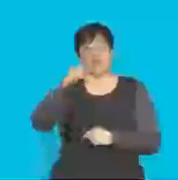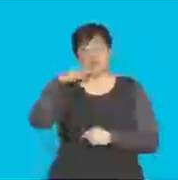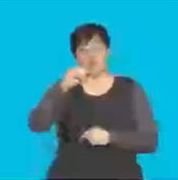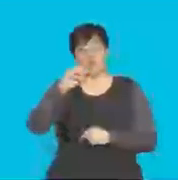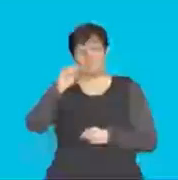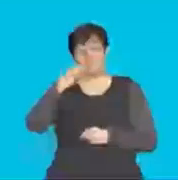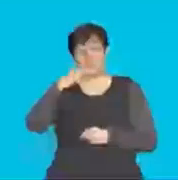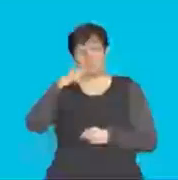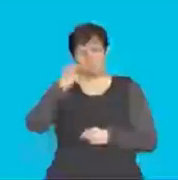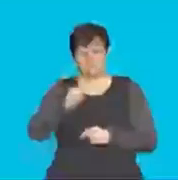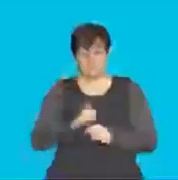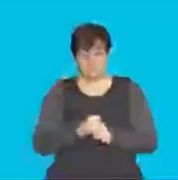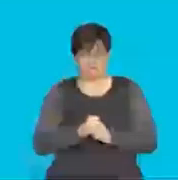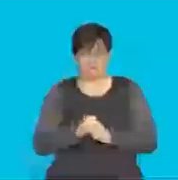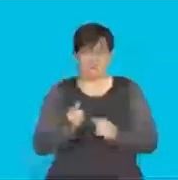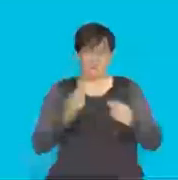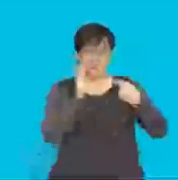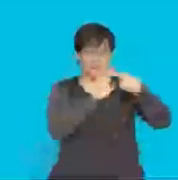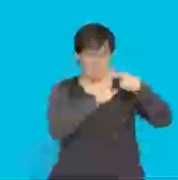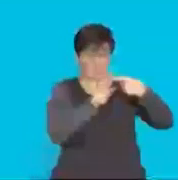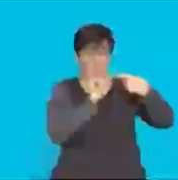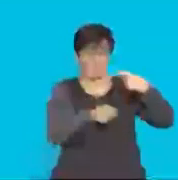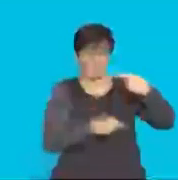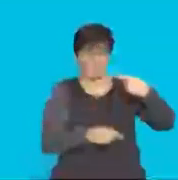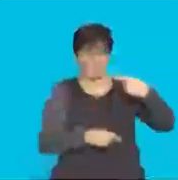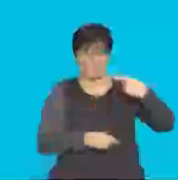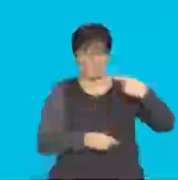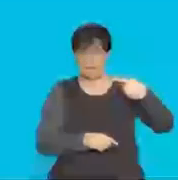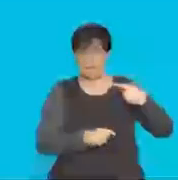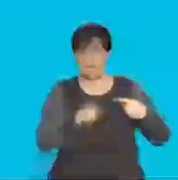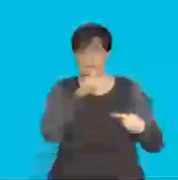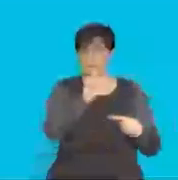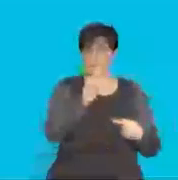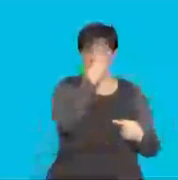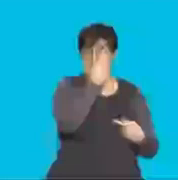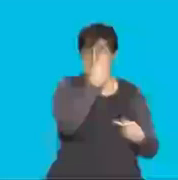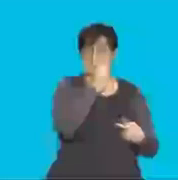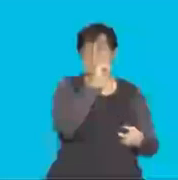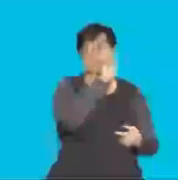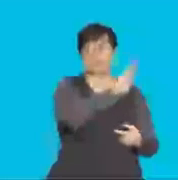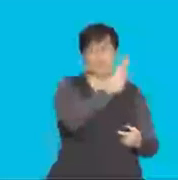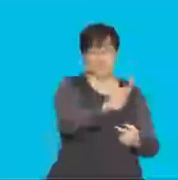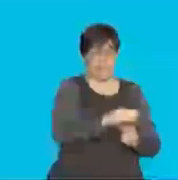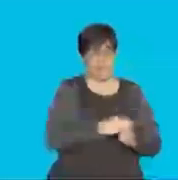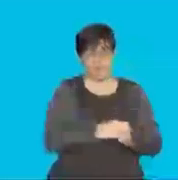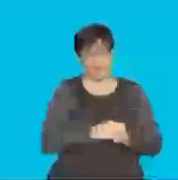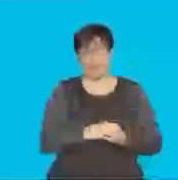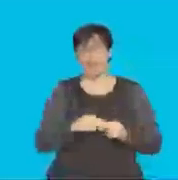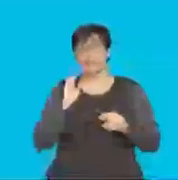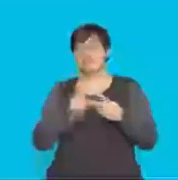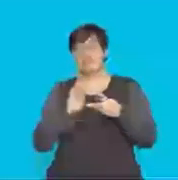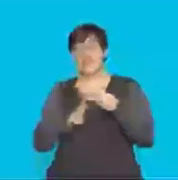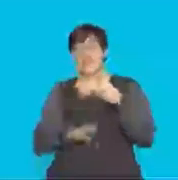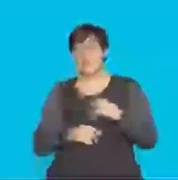the answers to that would be, the first white foal would be that, and the second black foal would be